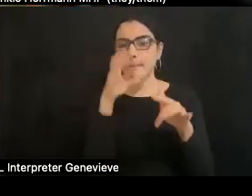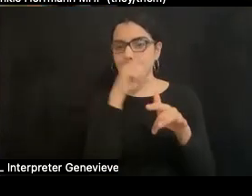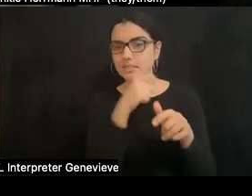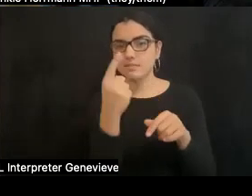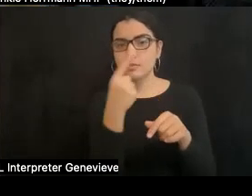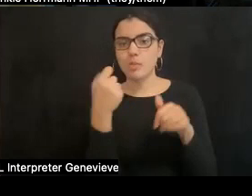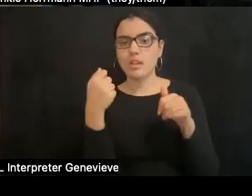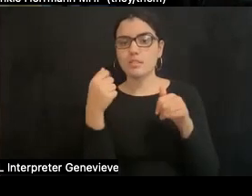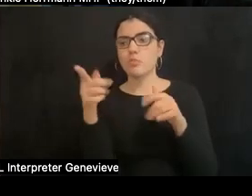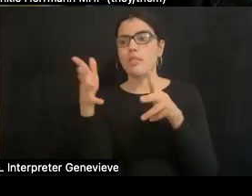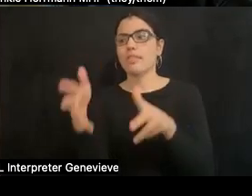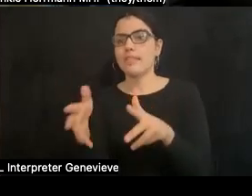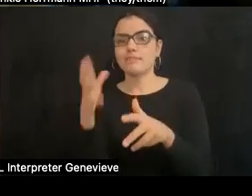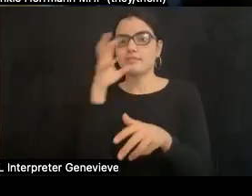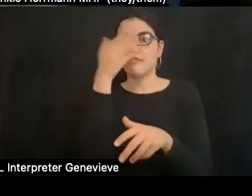don't get left out on accident.